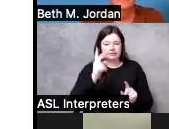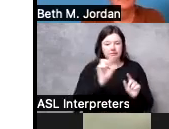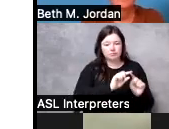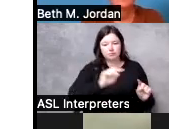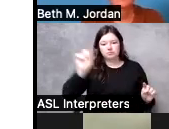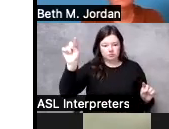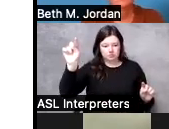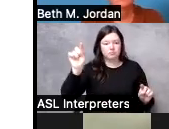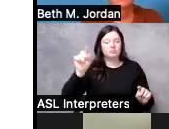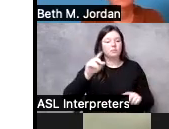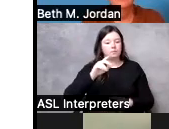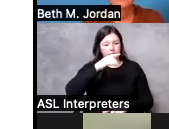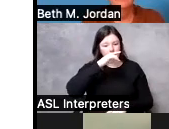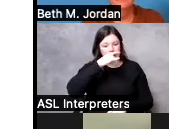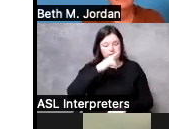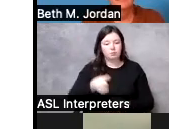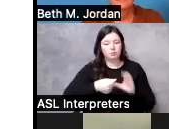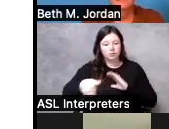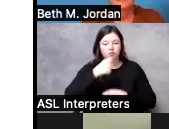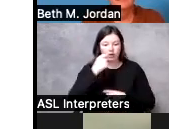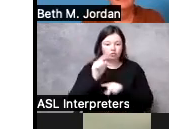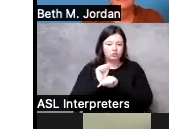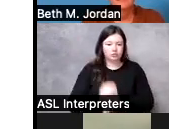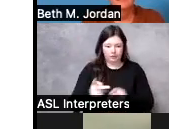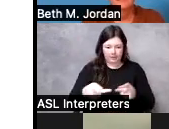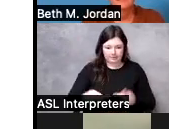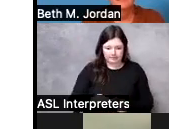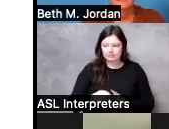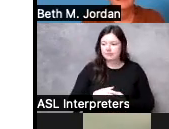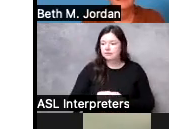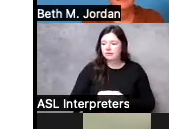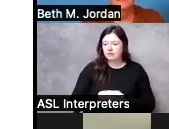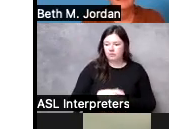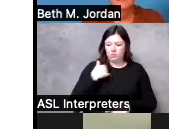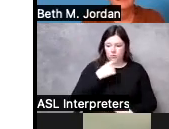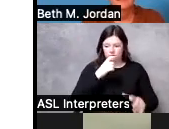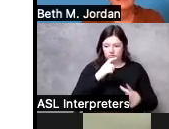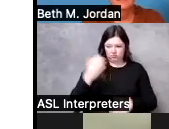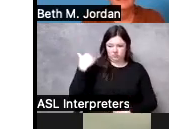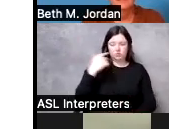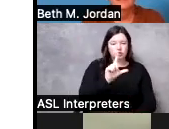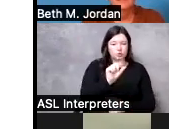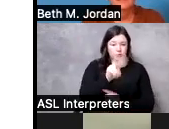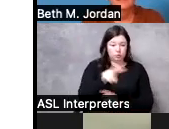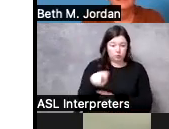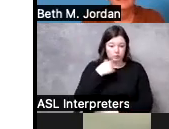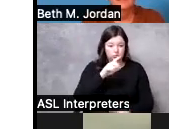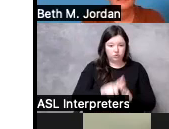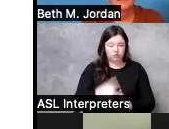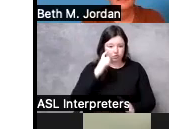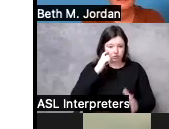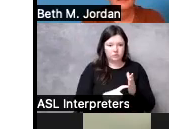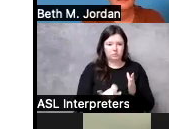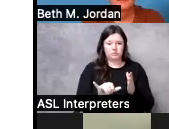July 2022, when we first started really noticing this developing, we track each month the number of